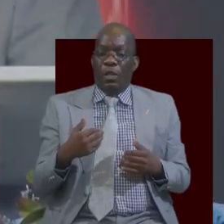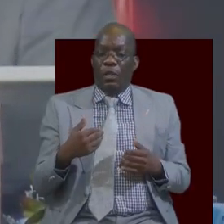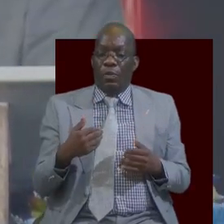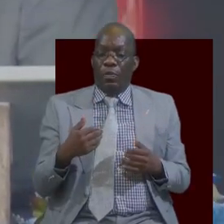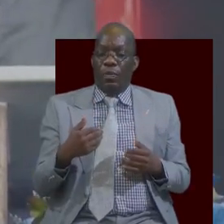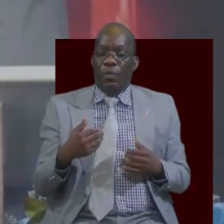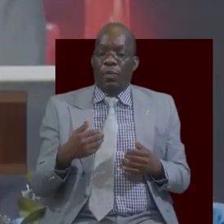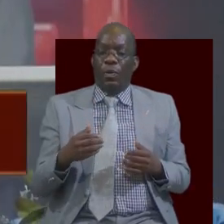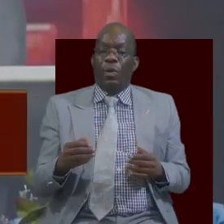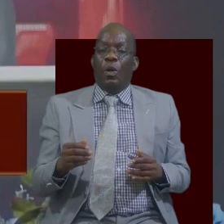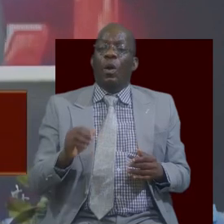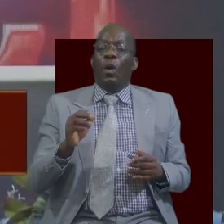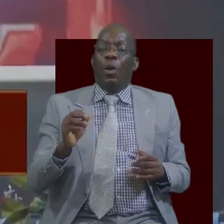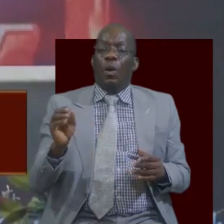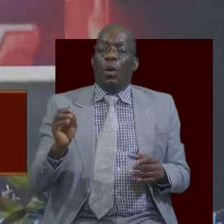unlimited,